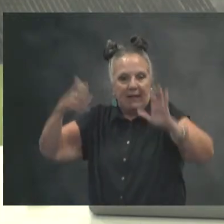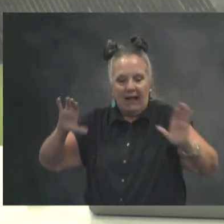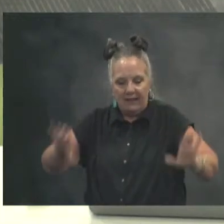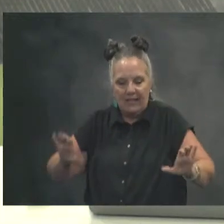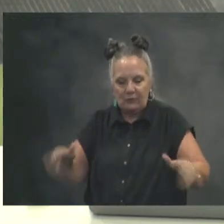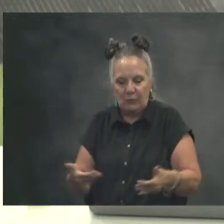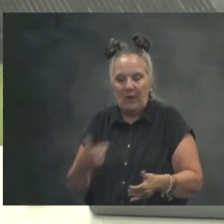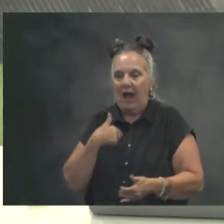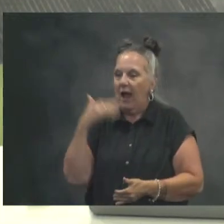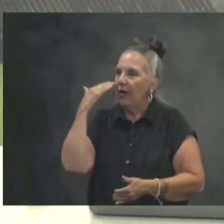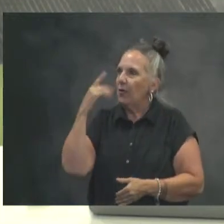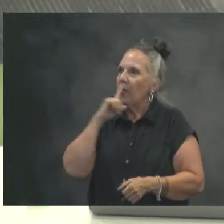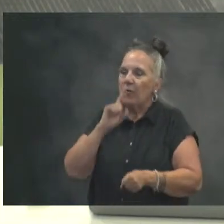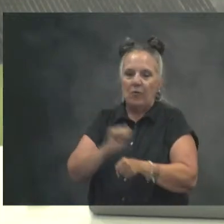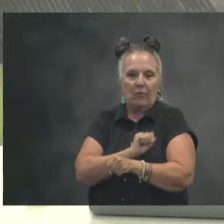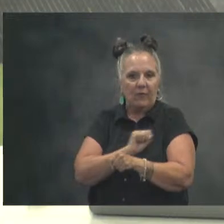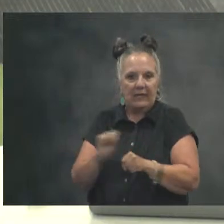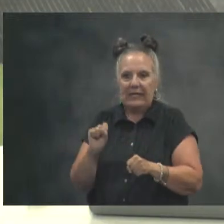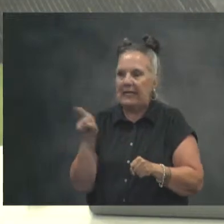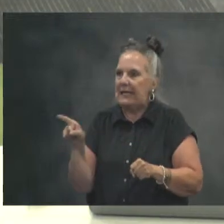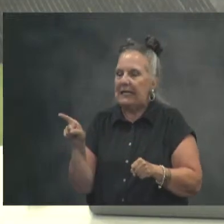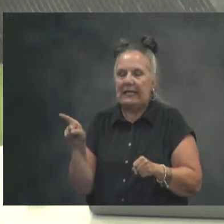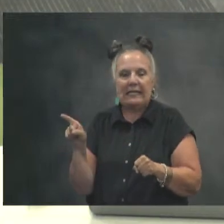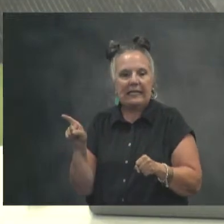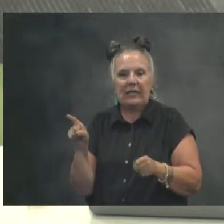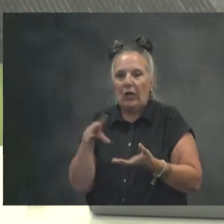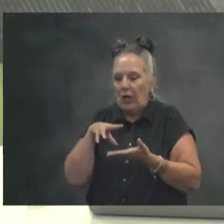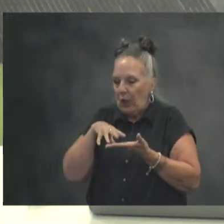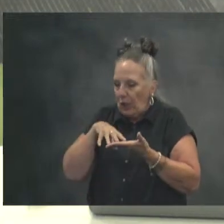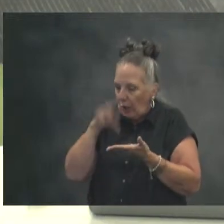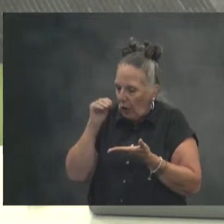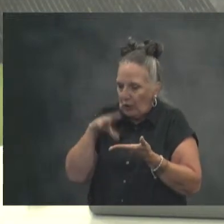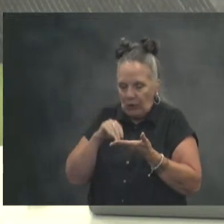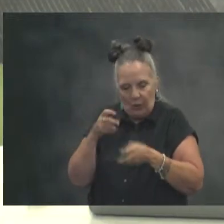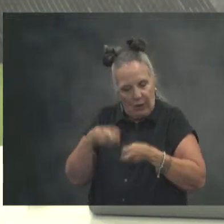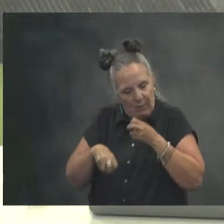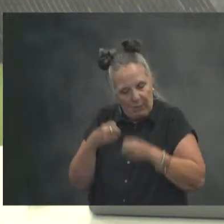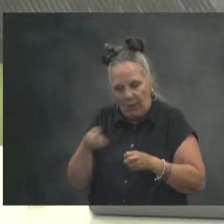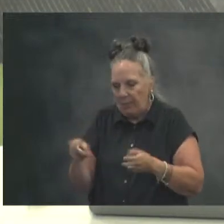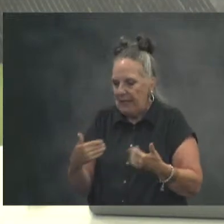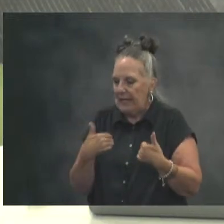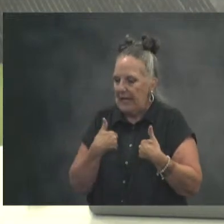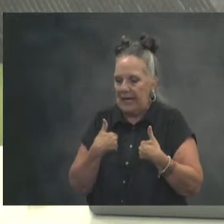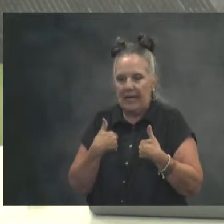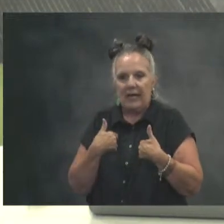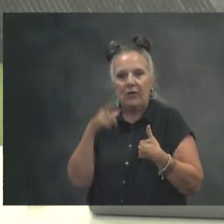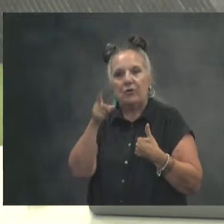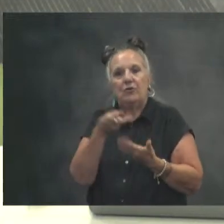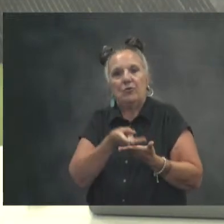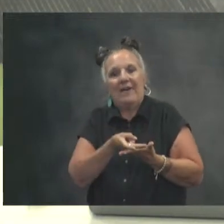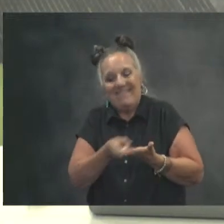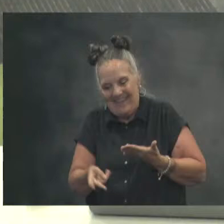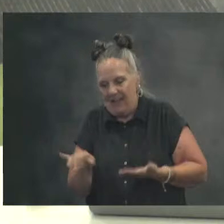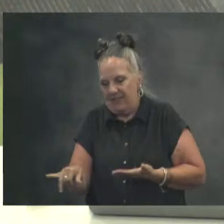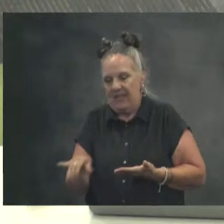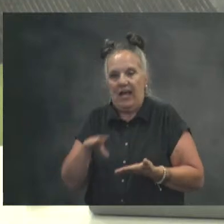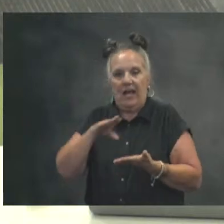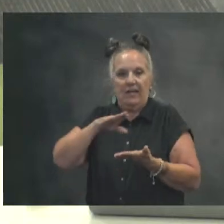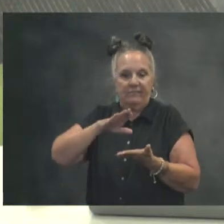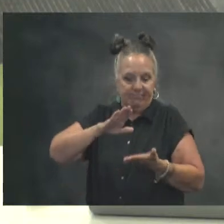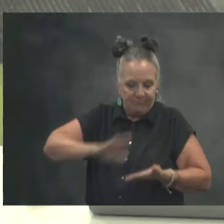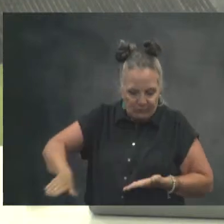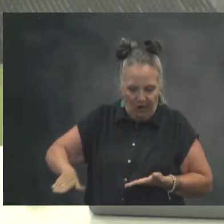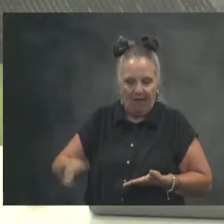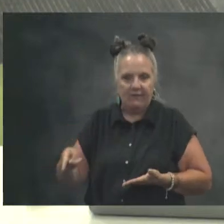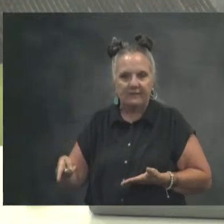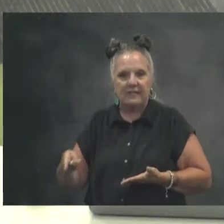know for a fact he is extremely, extremely learning disabled. Just to let you know, you guys failed this child. You, in